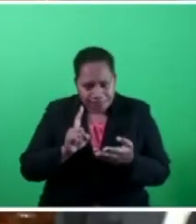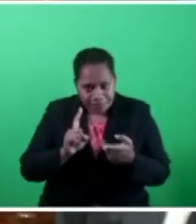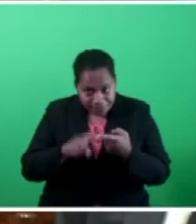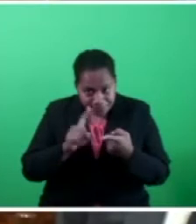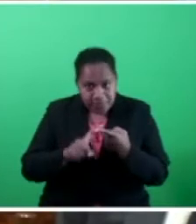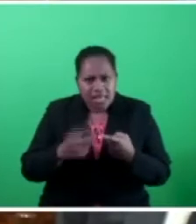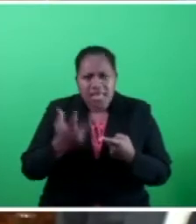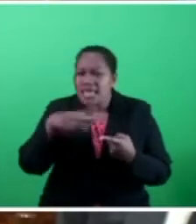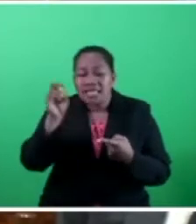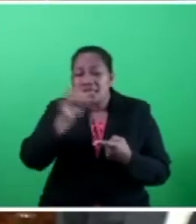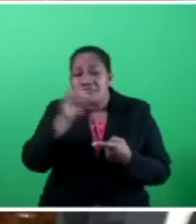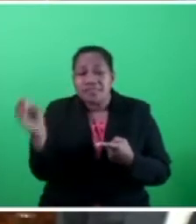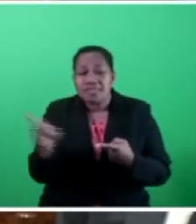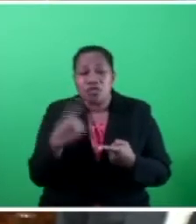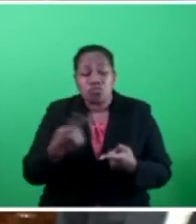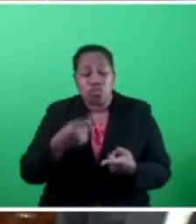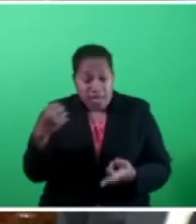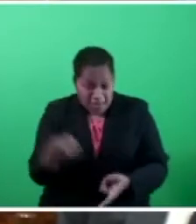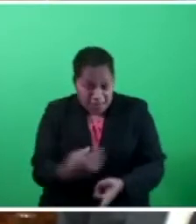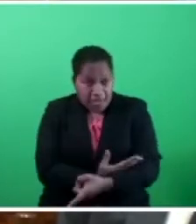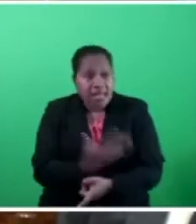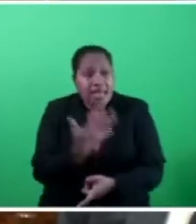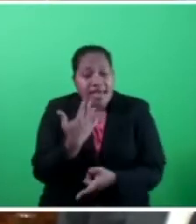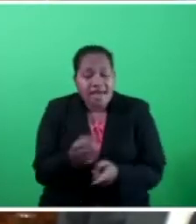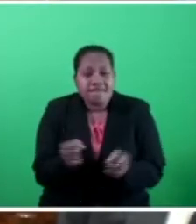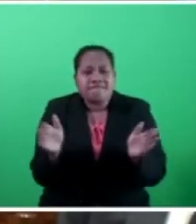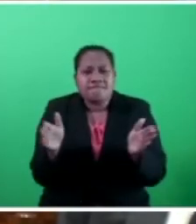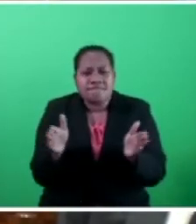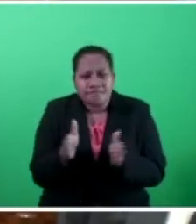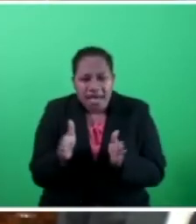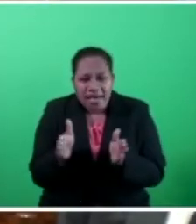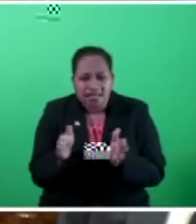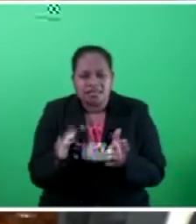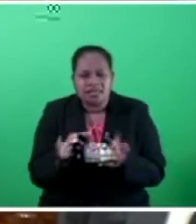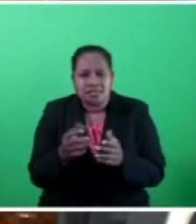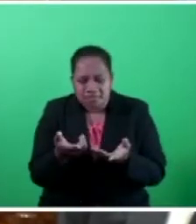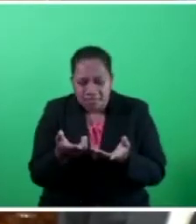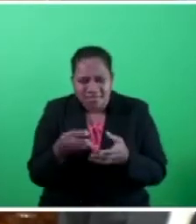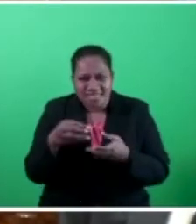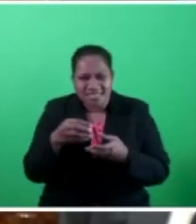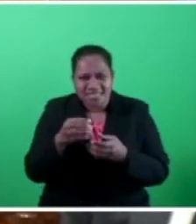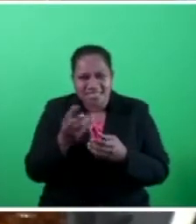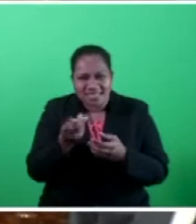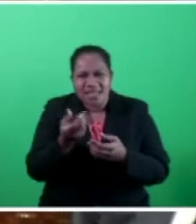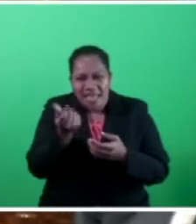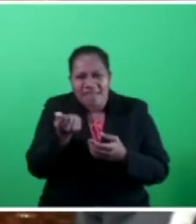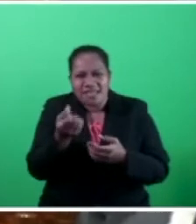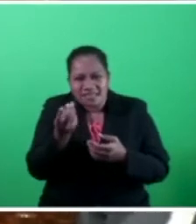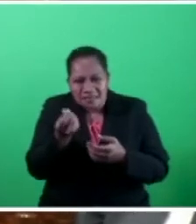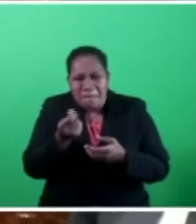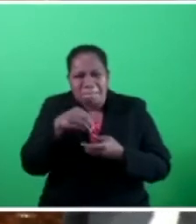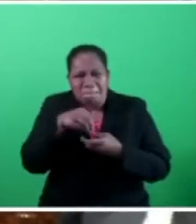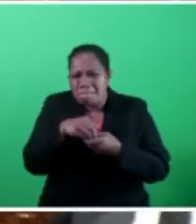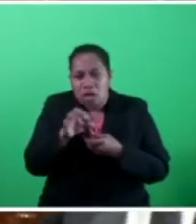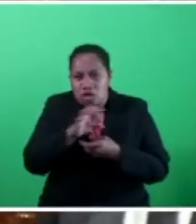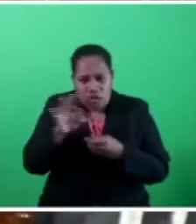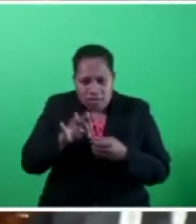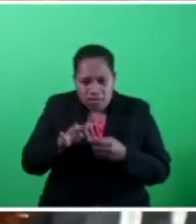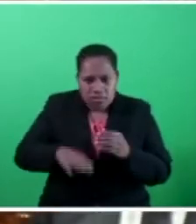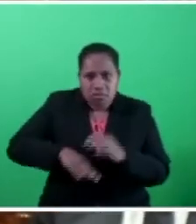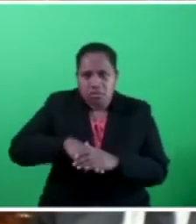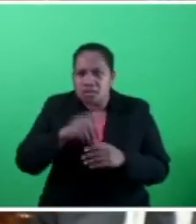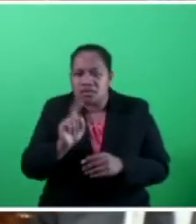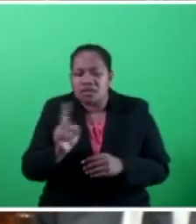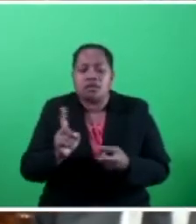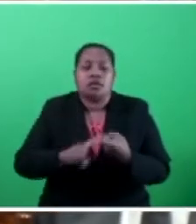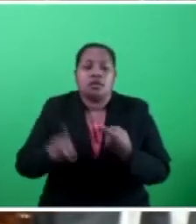those who are infected have a mild form of the disease. Severe disease only occurs in 40% of